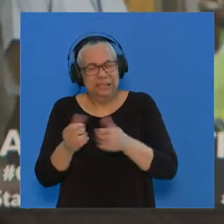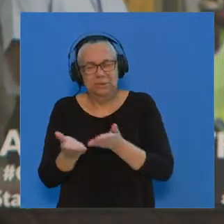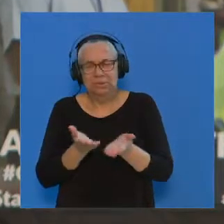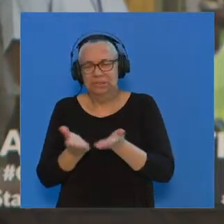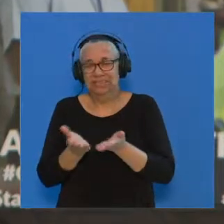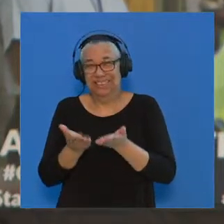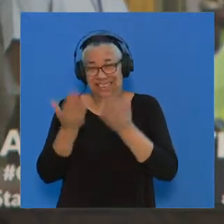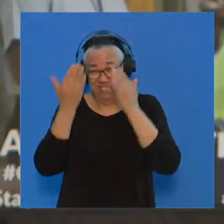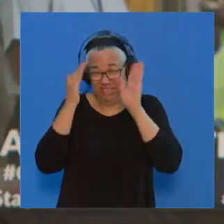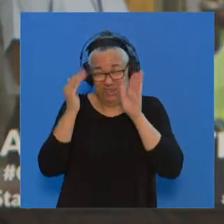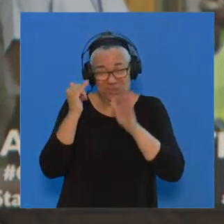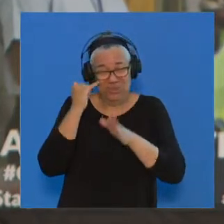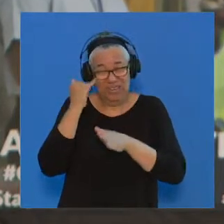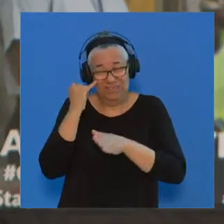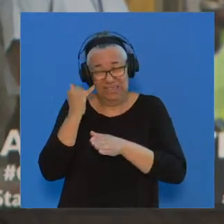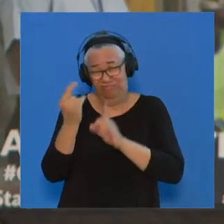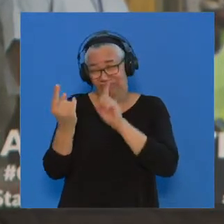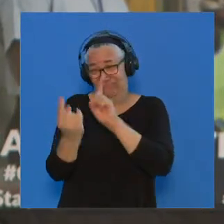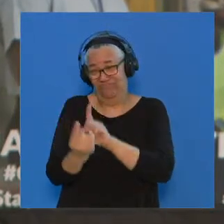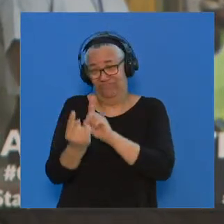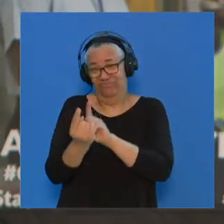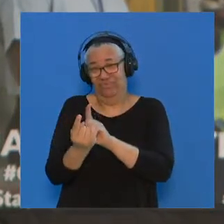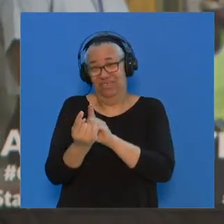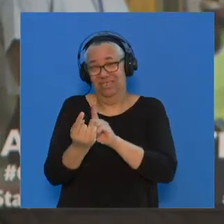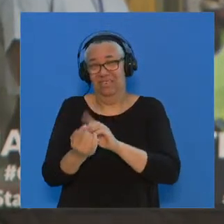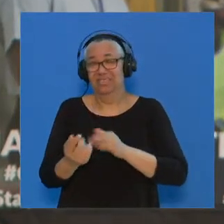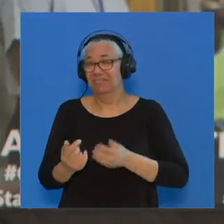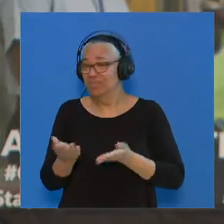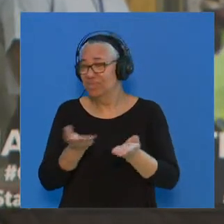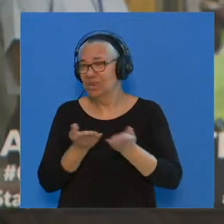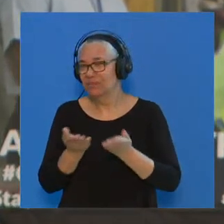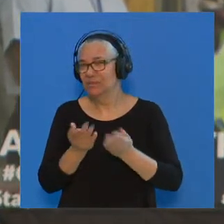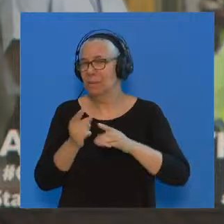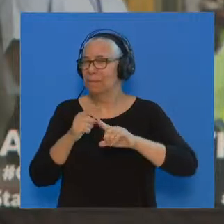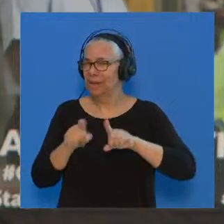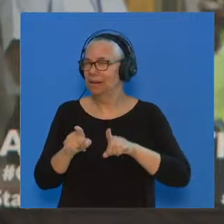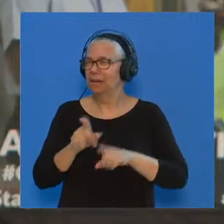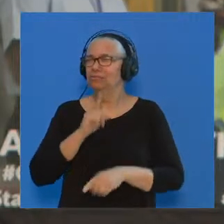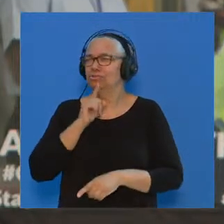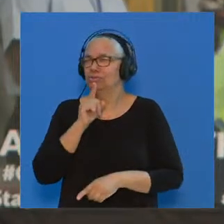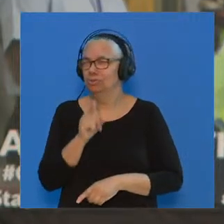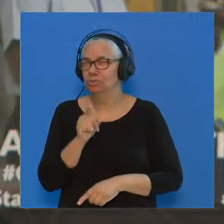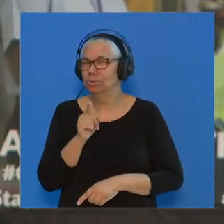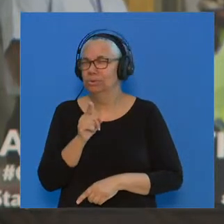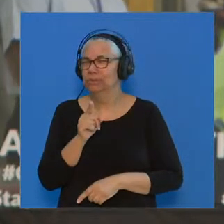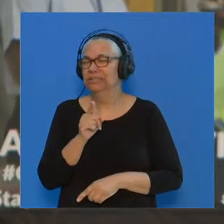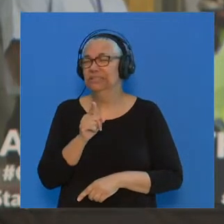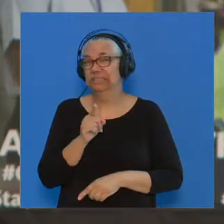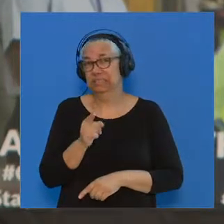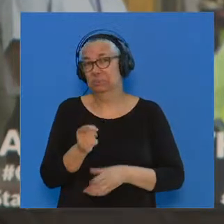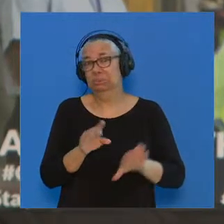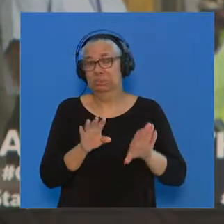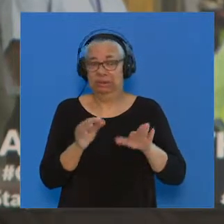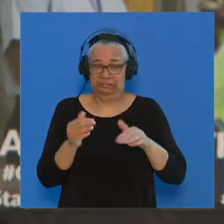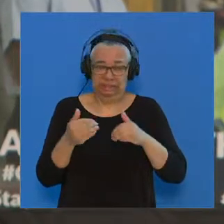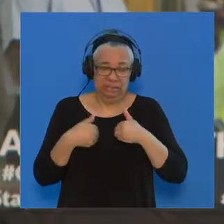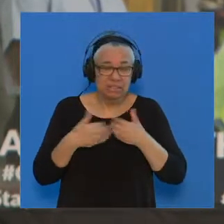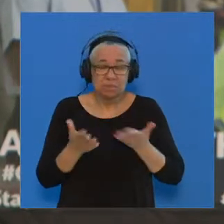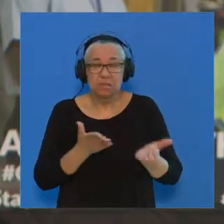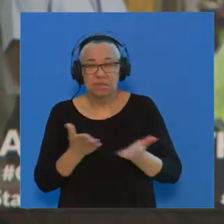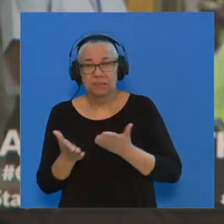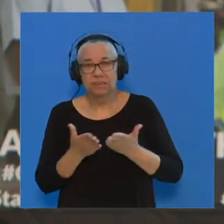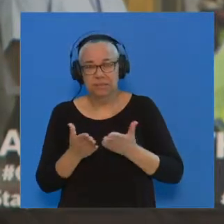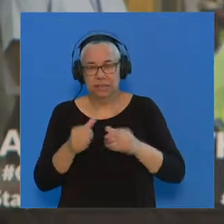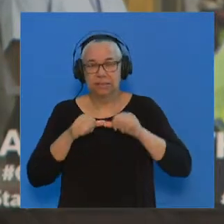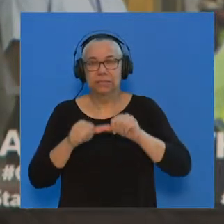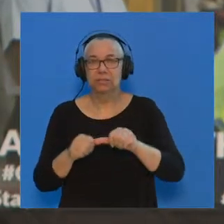have in-person services or not, but I'm certain that they would be conducting those services as they are continuing to work